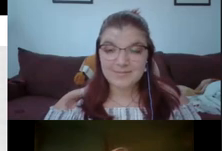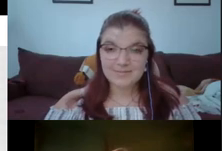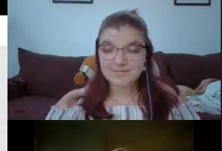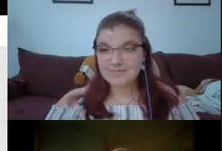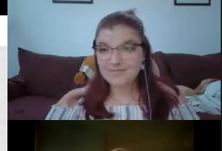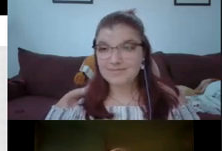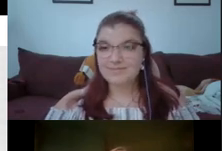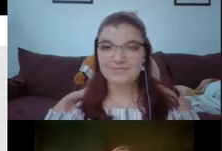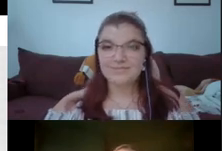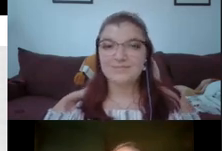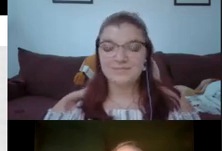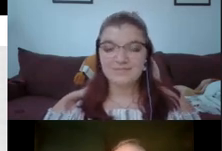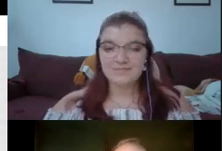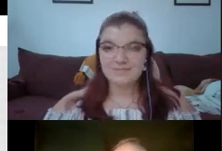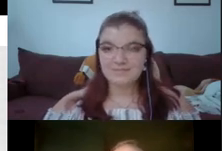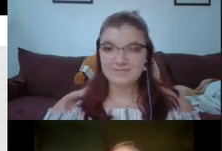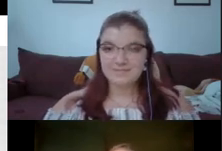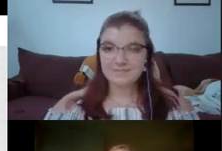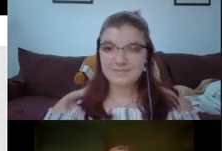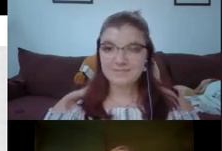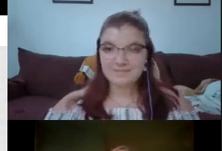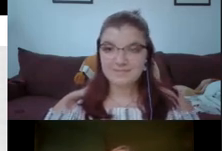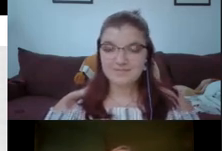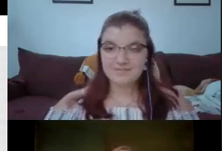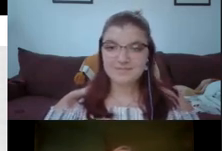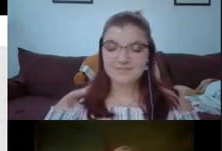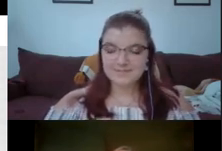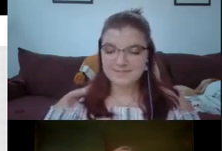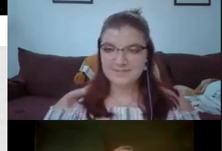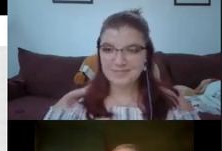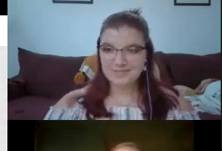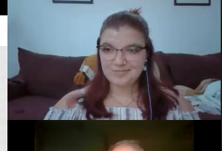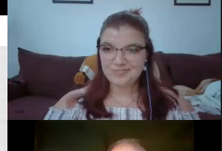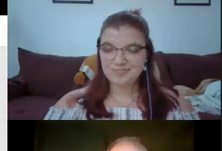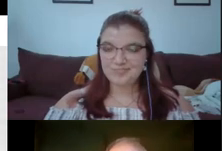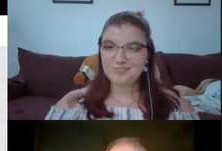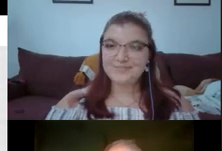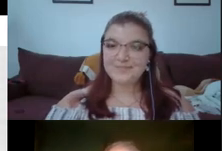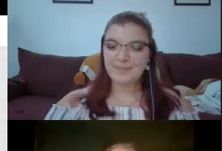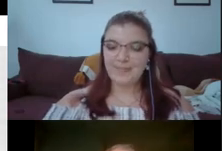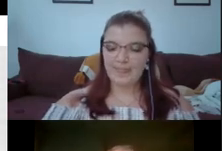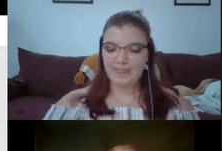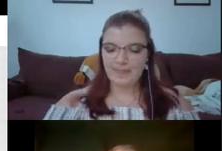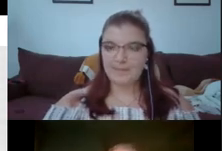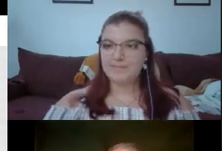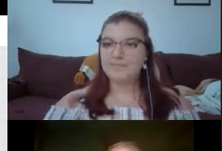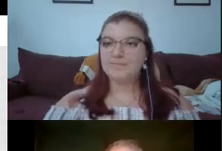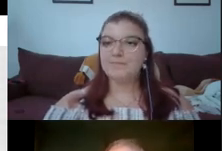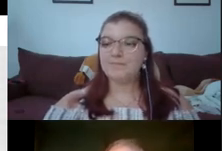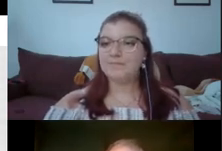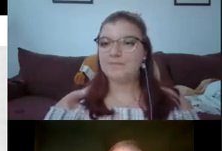not able to get into classes and so on. So while a lot of us as faculty remember his golden years, many of the students